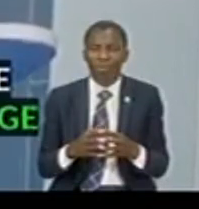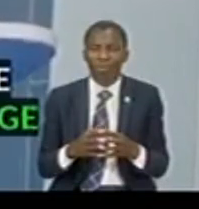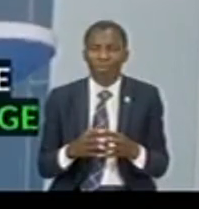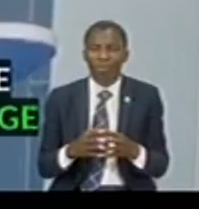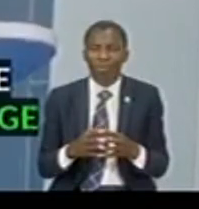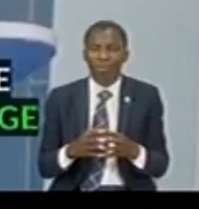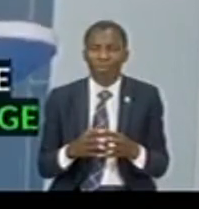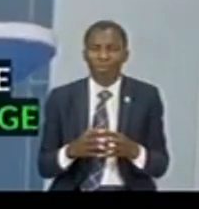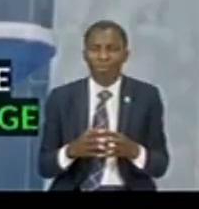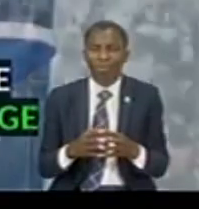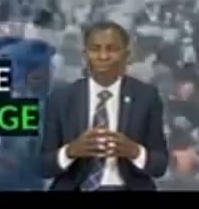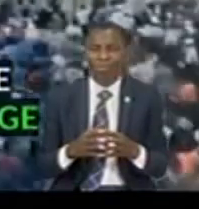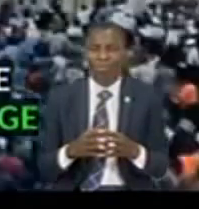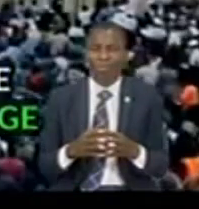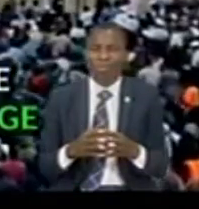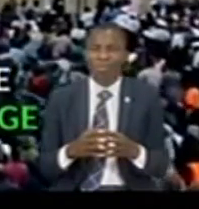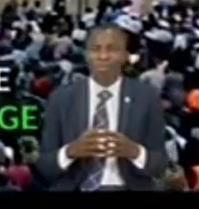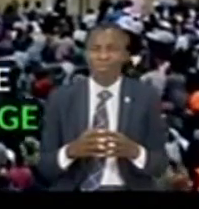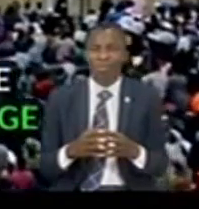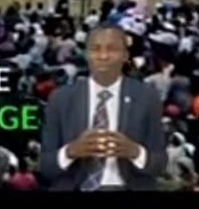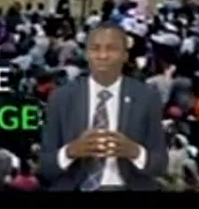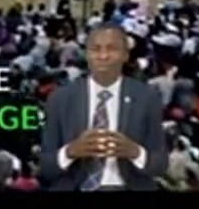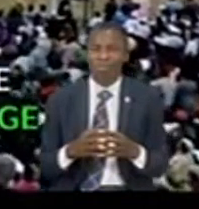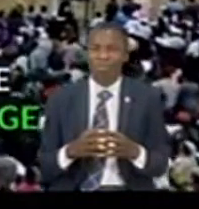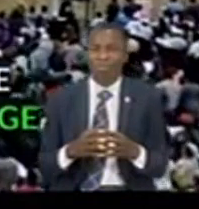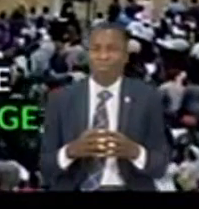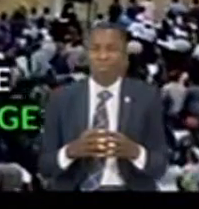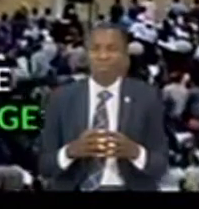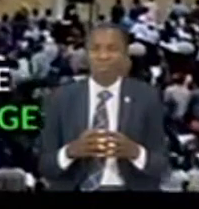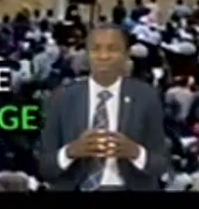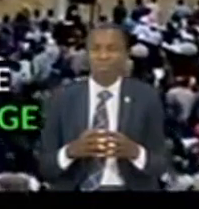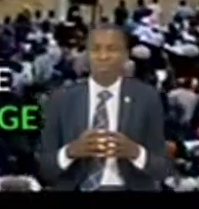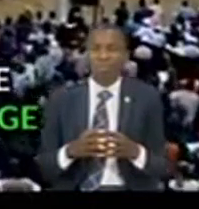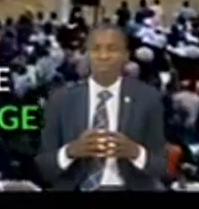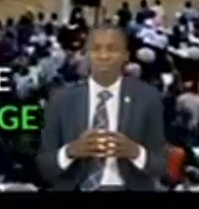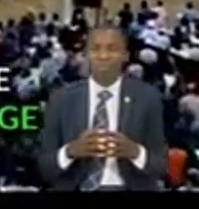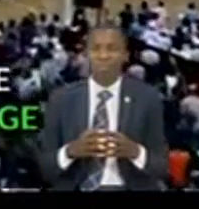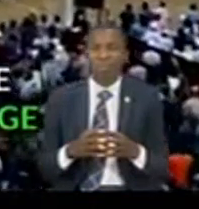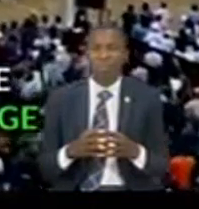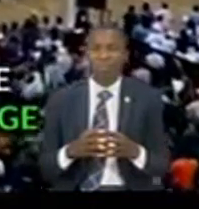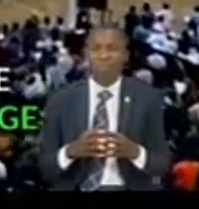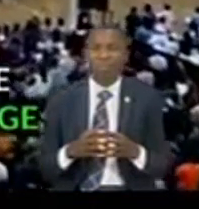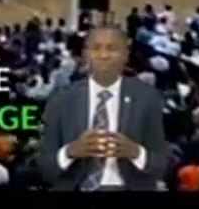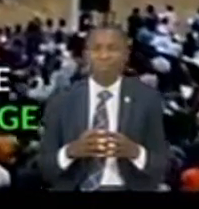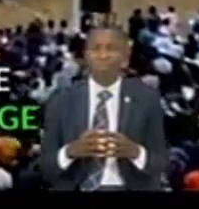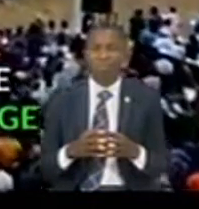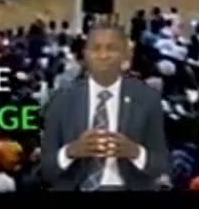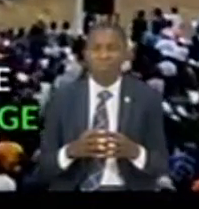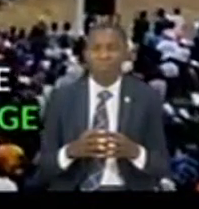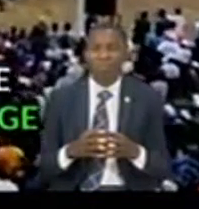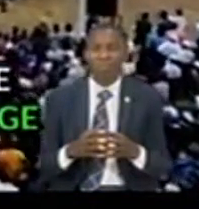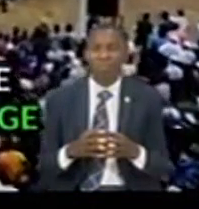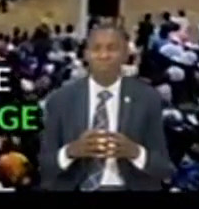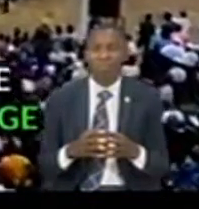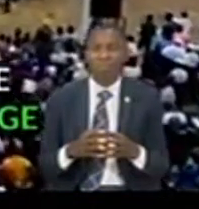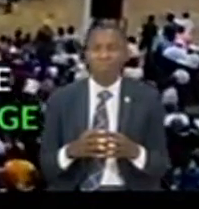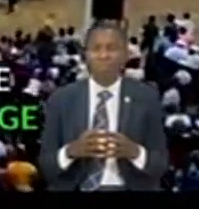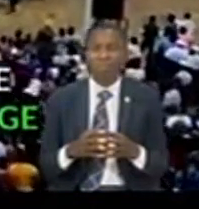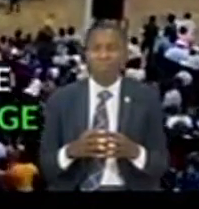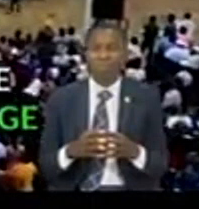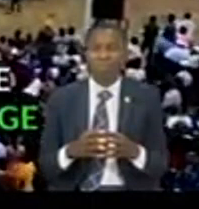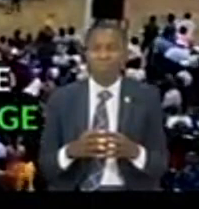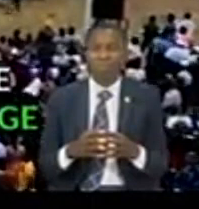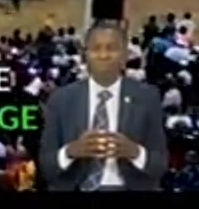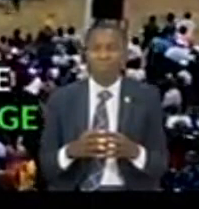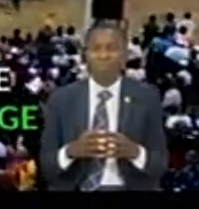guilt he bore away. All our righteousness he gives us. All our strength from day to day. Jesus